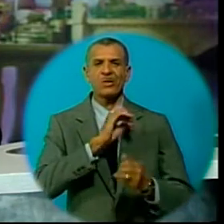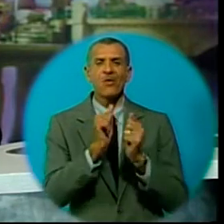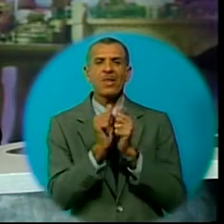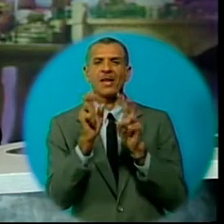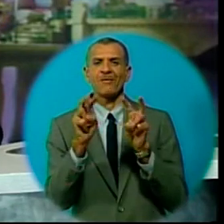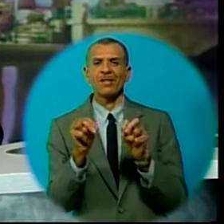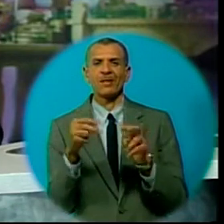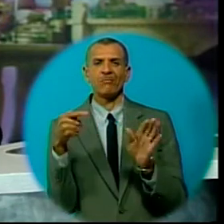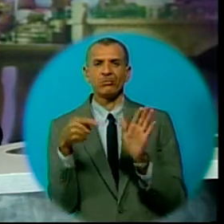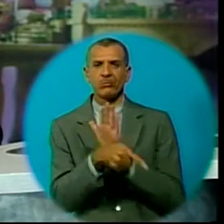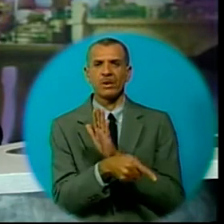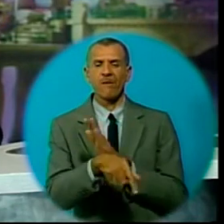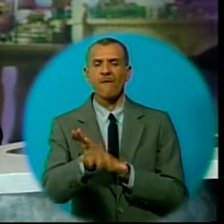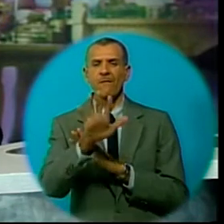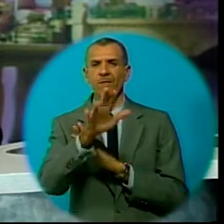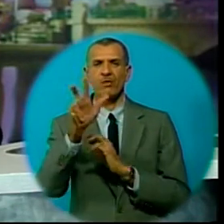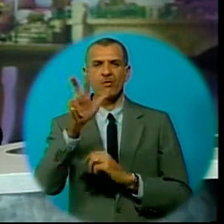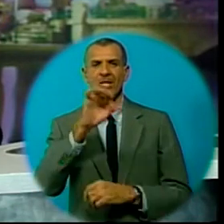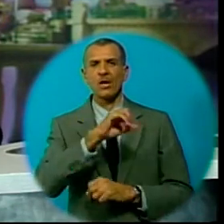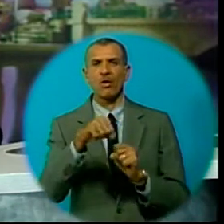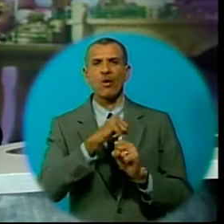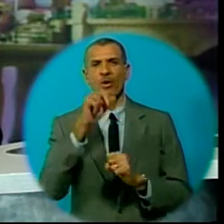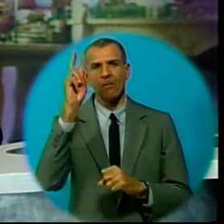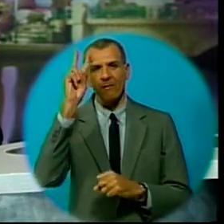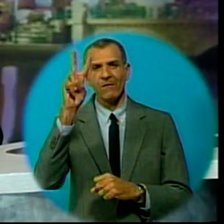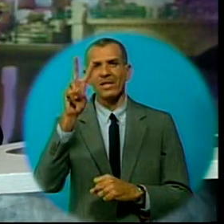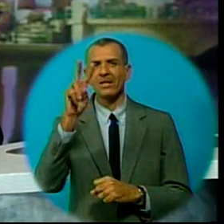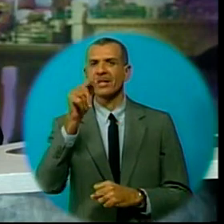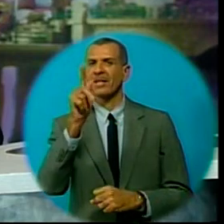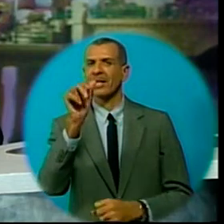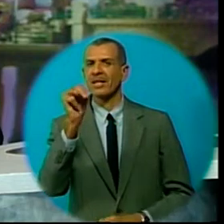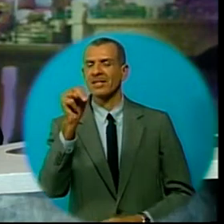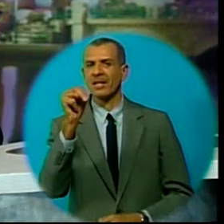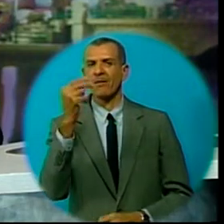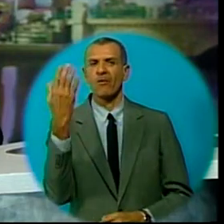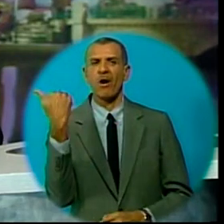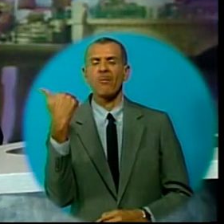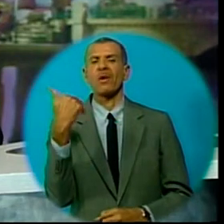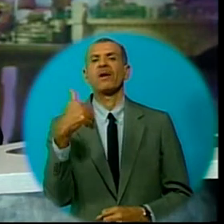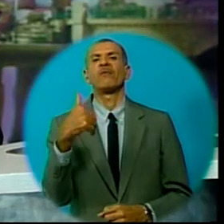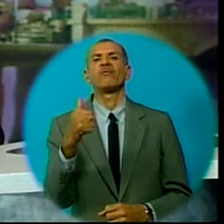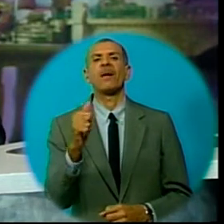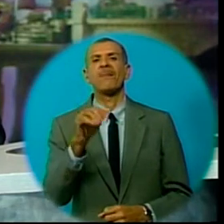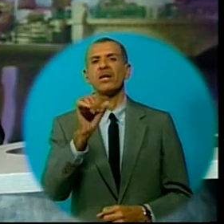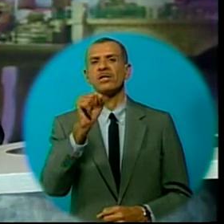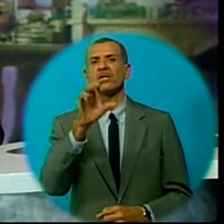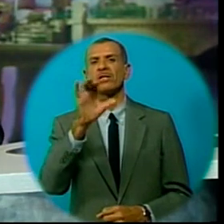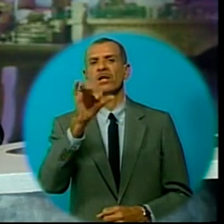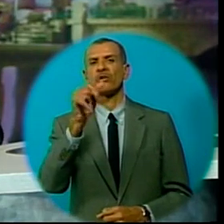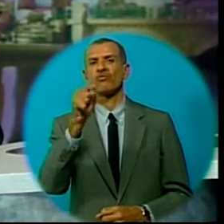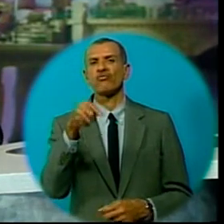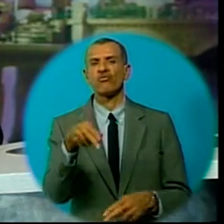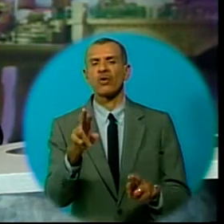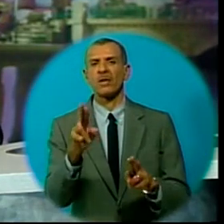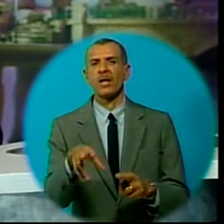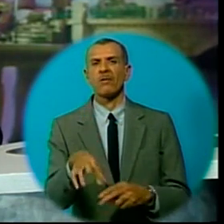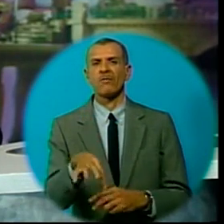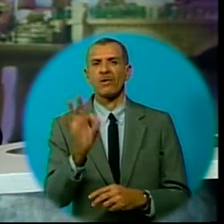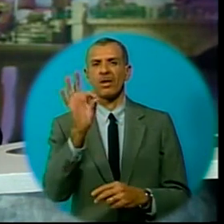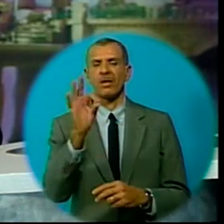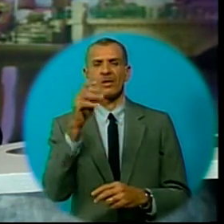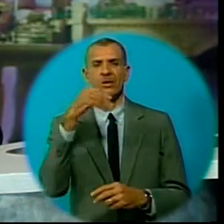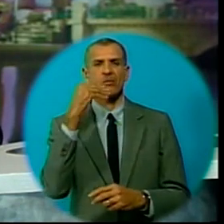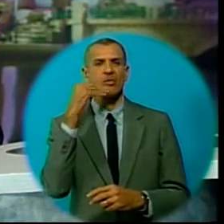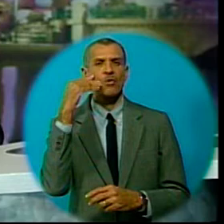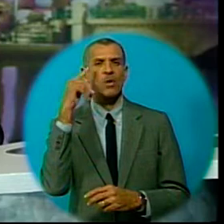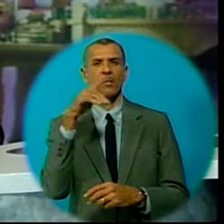into the murder of 53-year-old Victor Knight. The former Seclusion Road, Blackrock, St. Michael resident was discovered at his